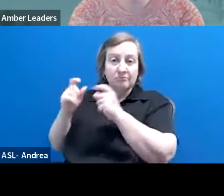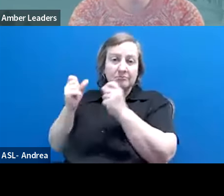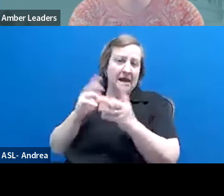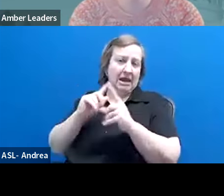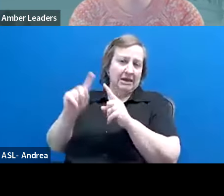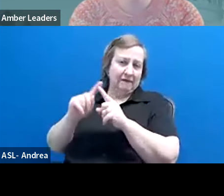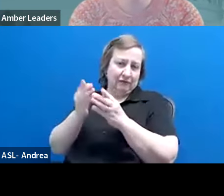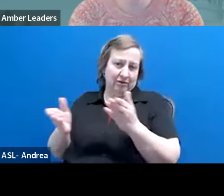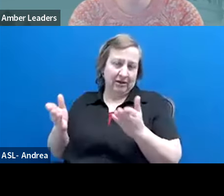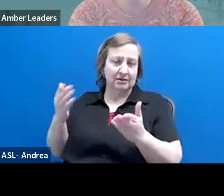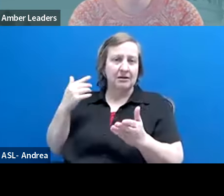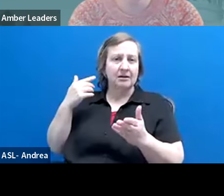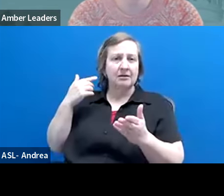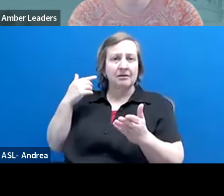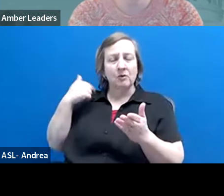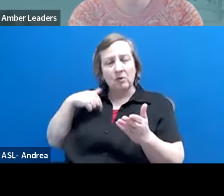things that we,